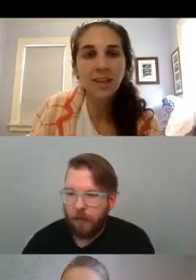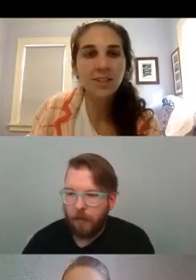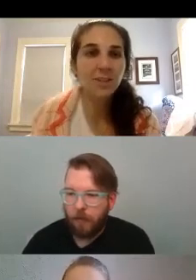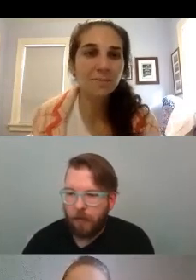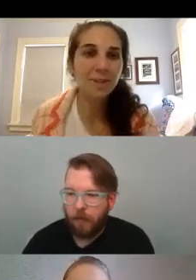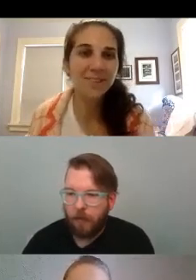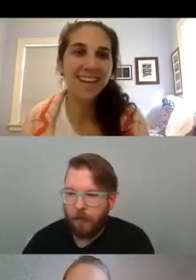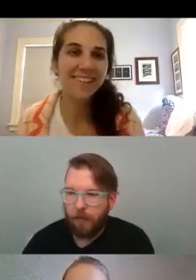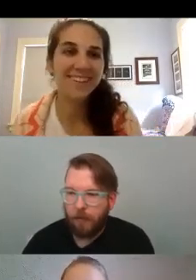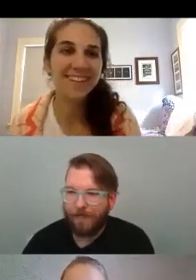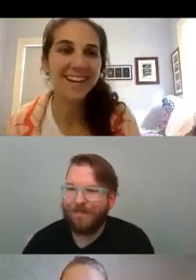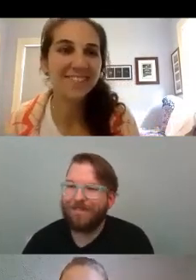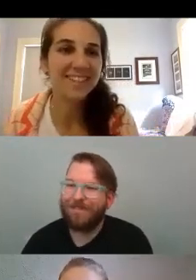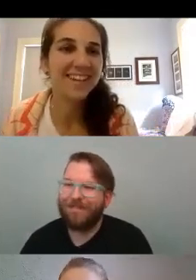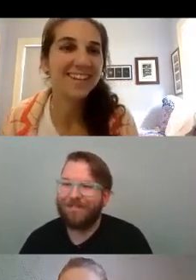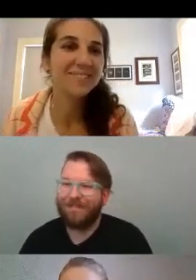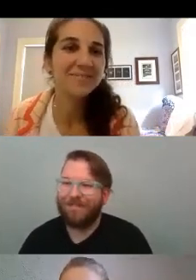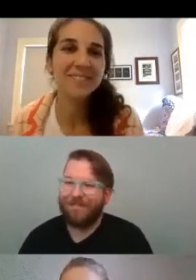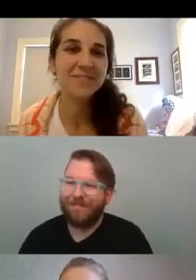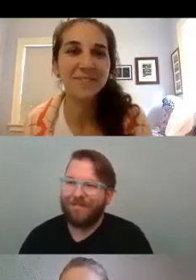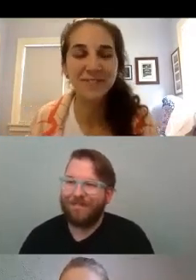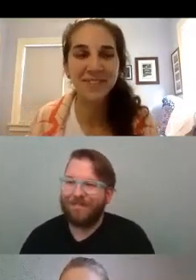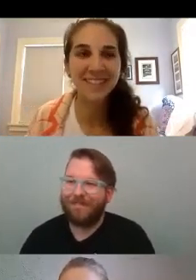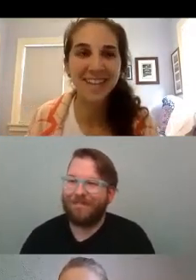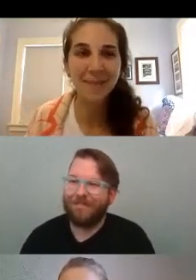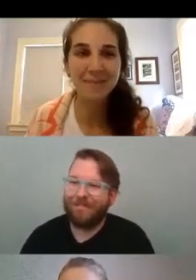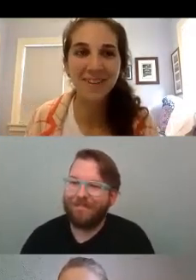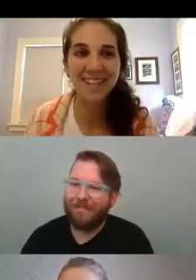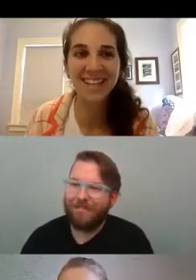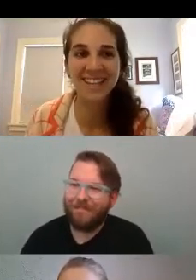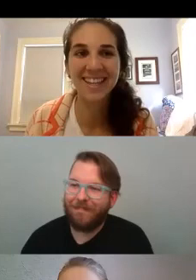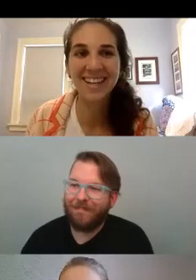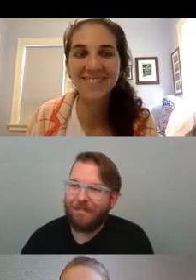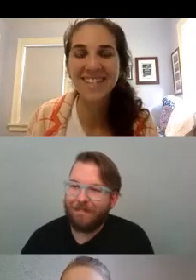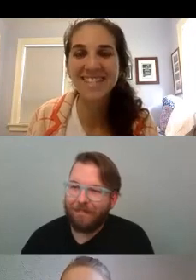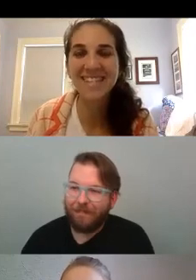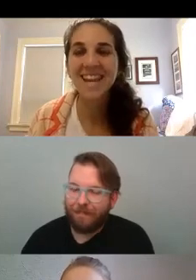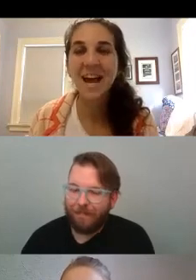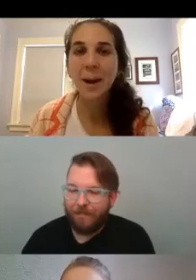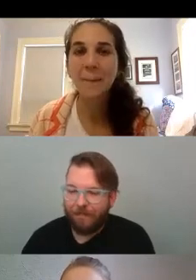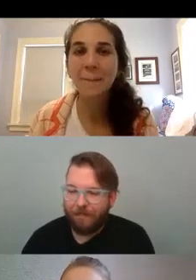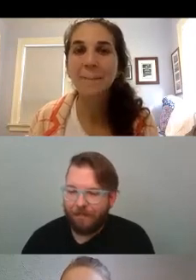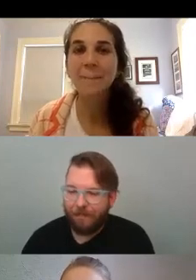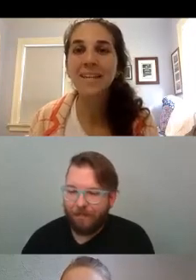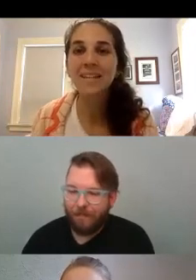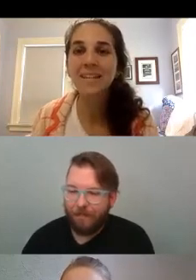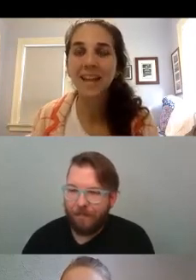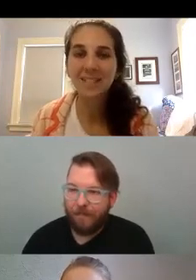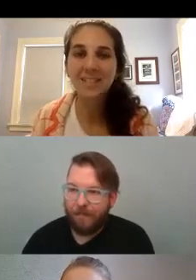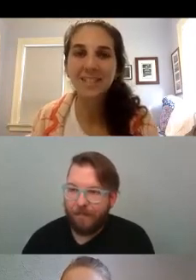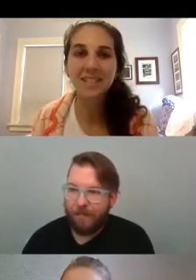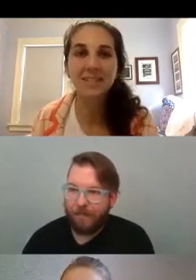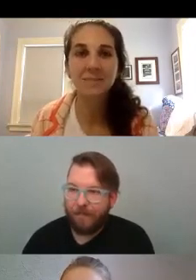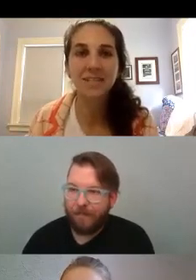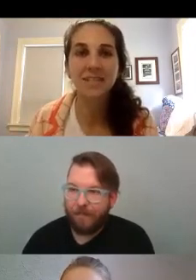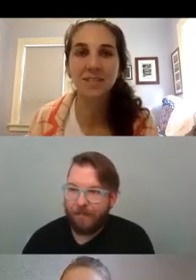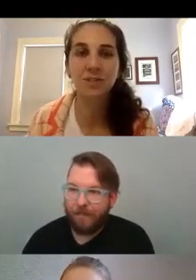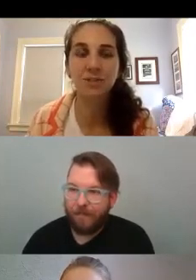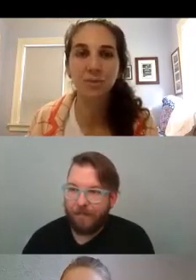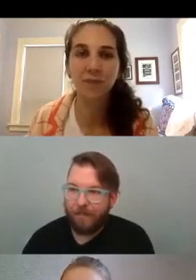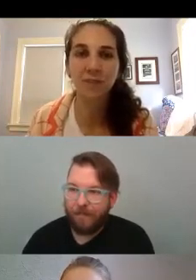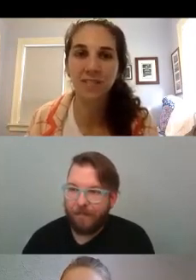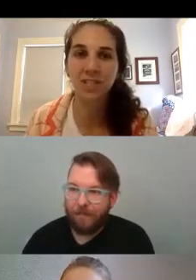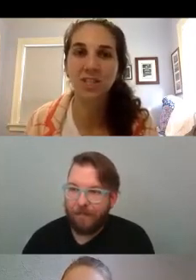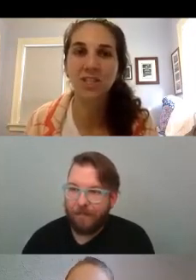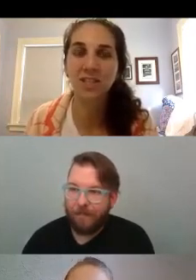I can jump in with that one, and then please feel free to fill in the gaps of anything that I miss. But yes, it is a mix of these